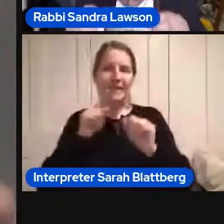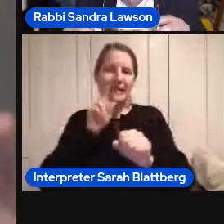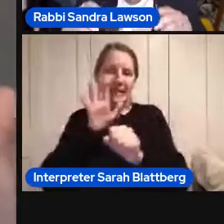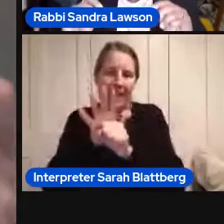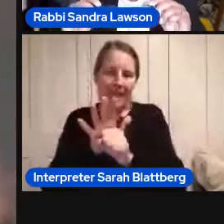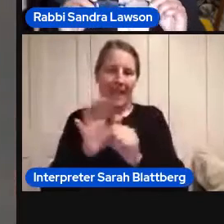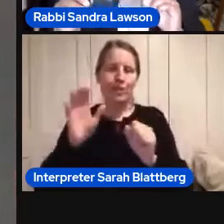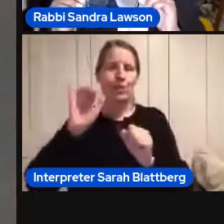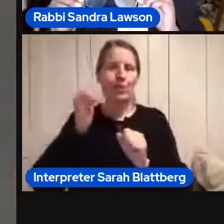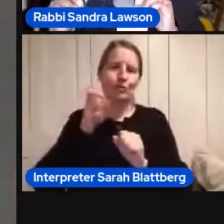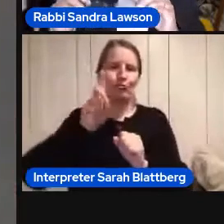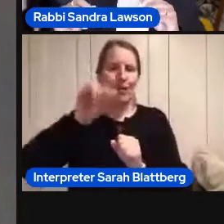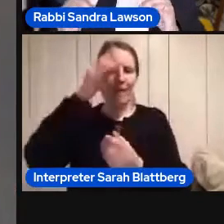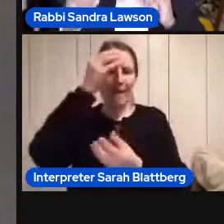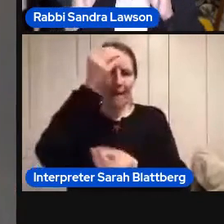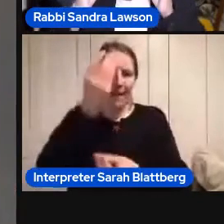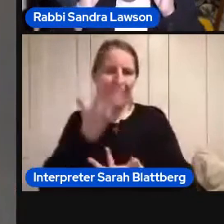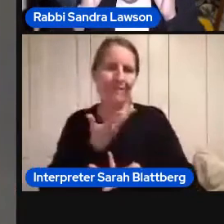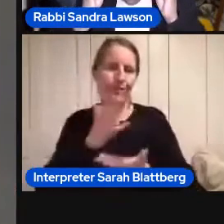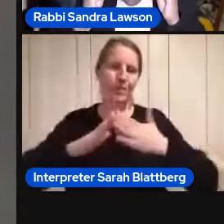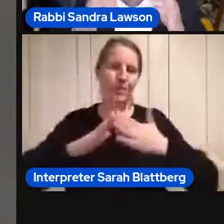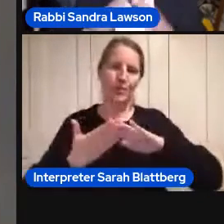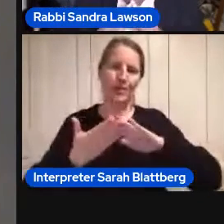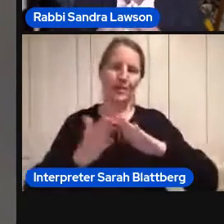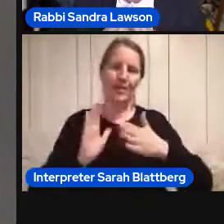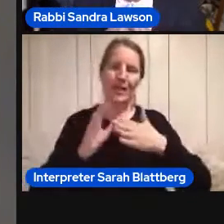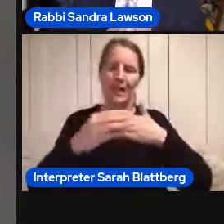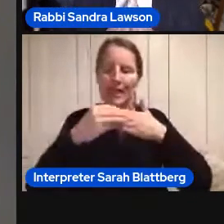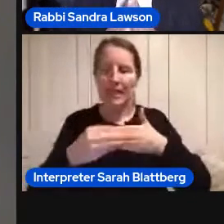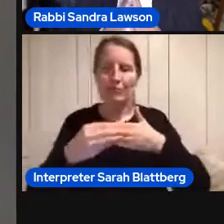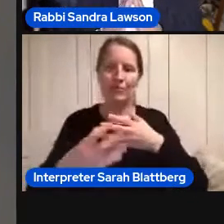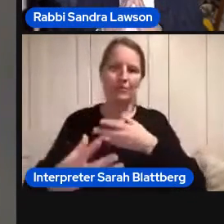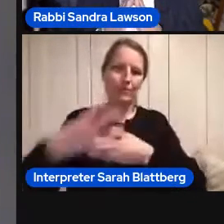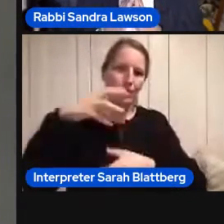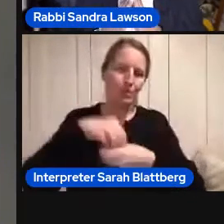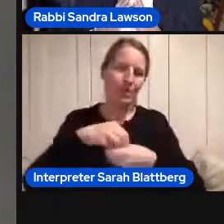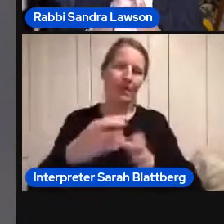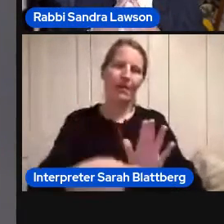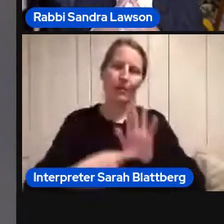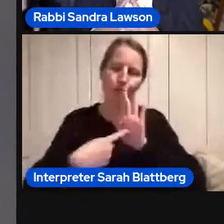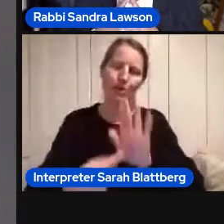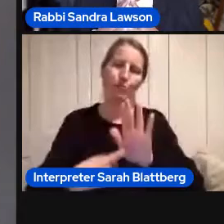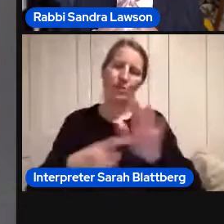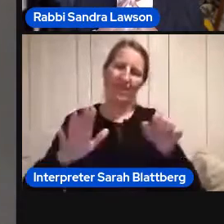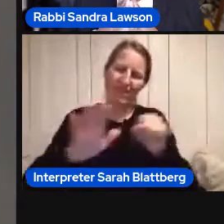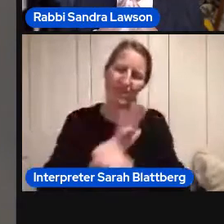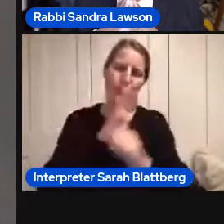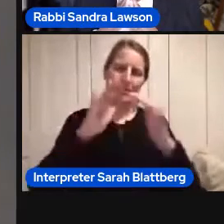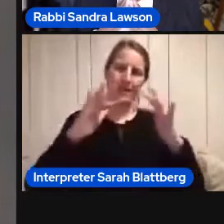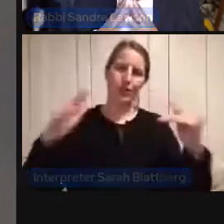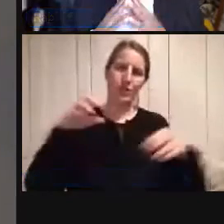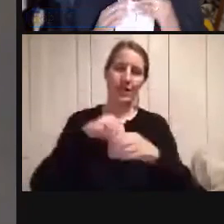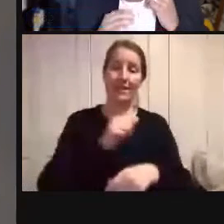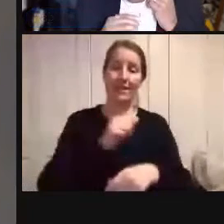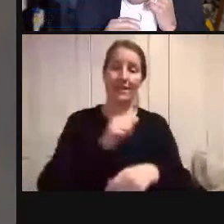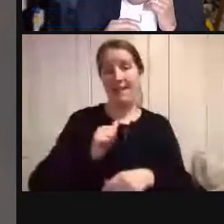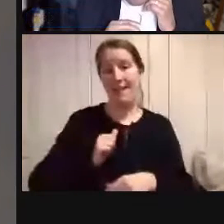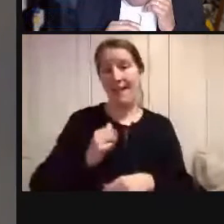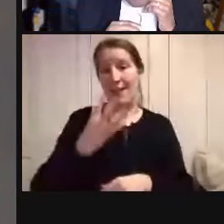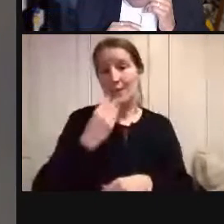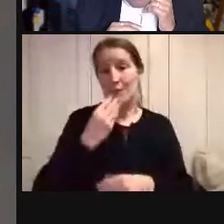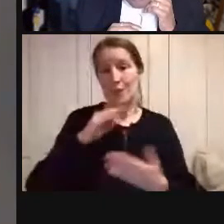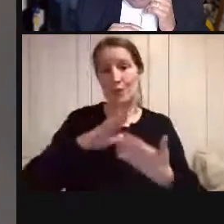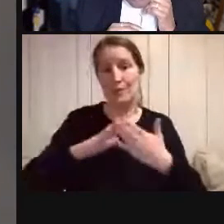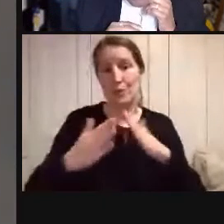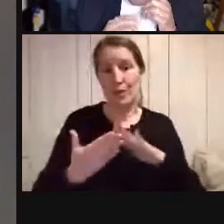community where our leadership and participation represent the vast diversity that is present in the Atlanta Jewish community, and